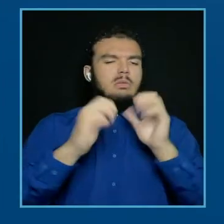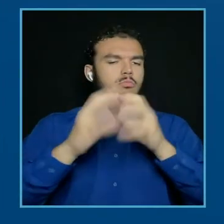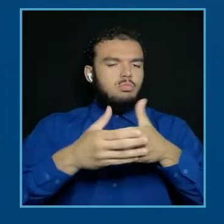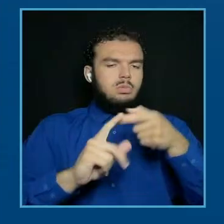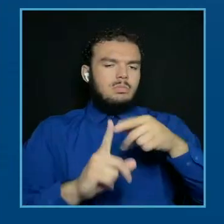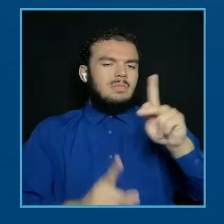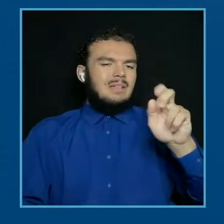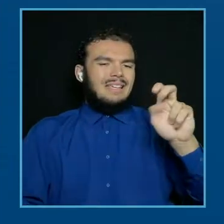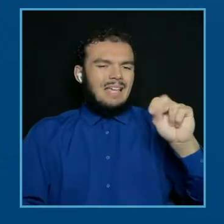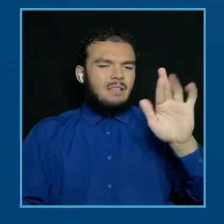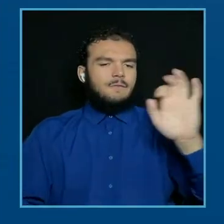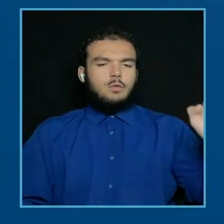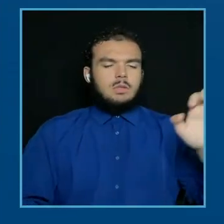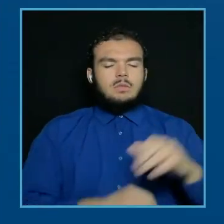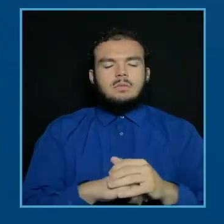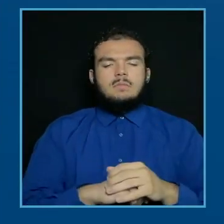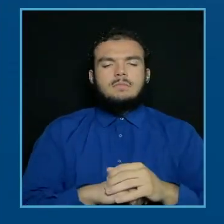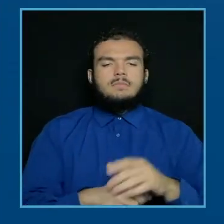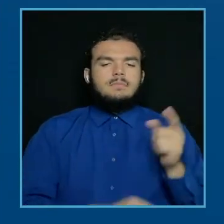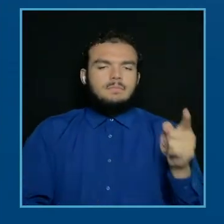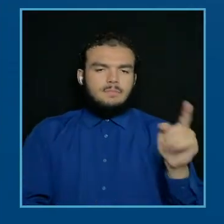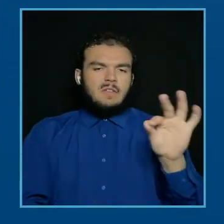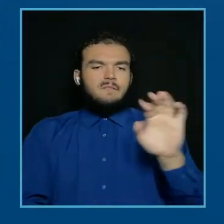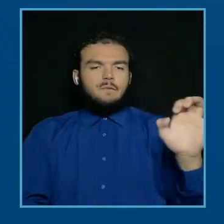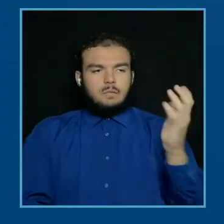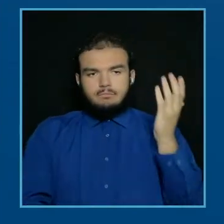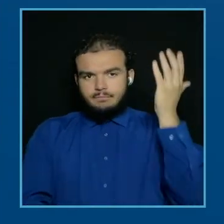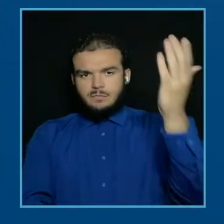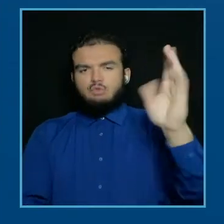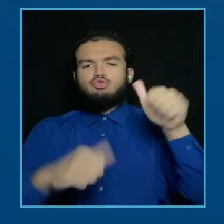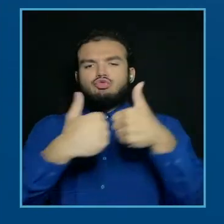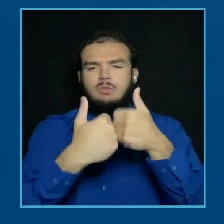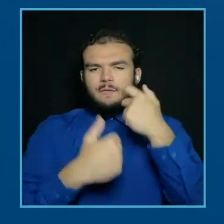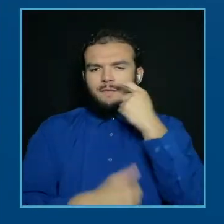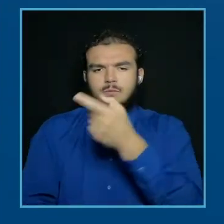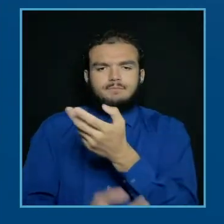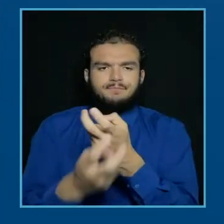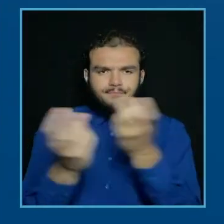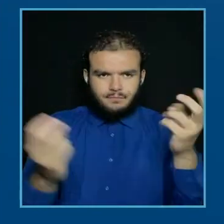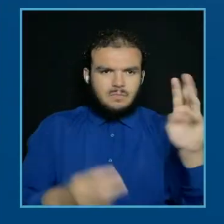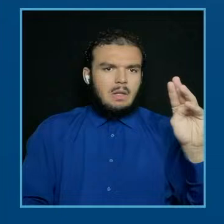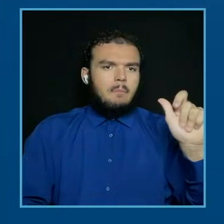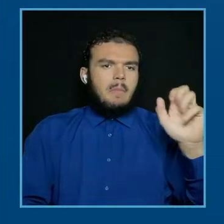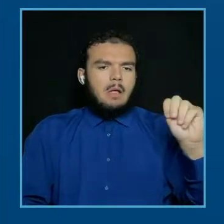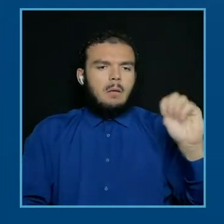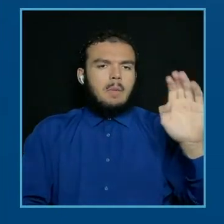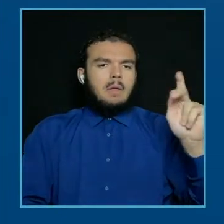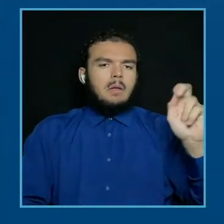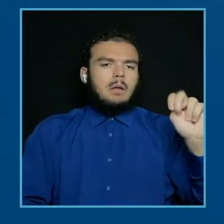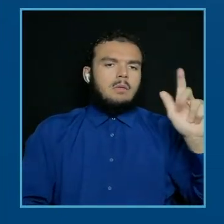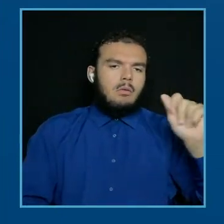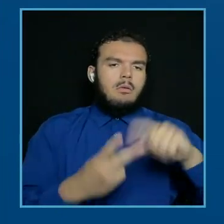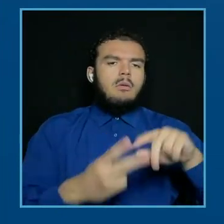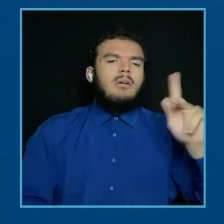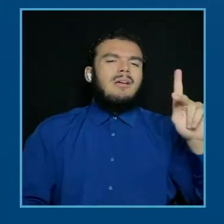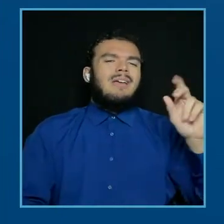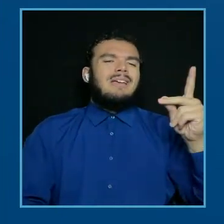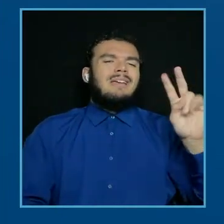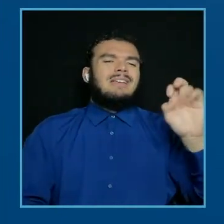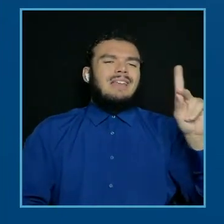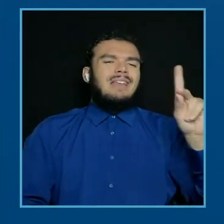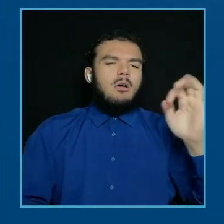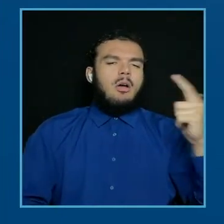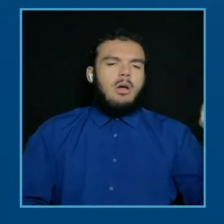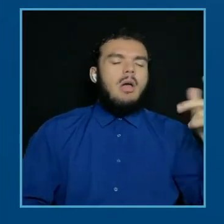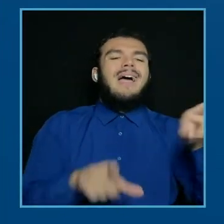Free. Ms. Free brought the challenge to the seating of Malcolm Kenyatta and David Hogg as DNC